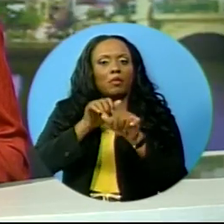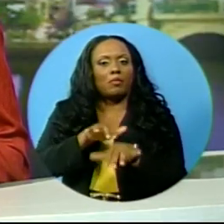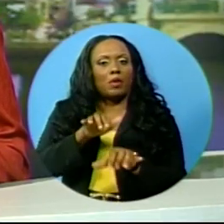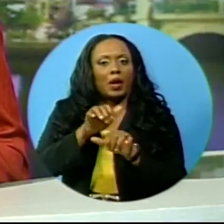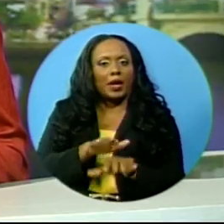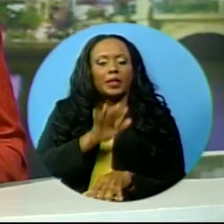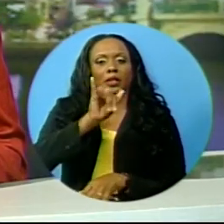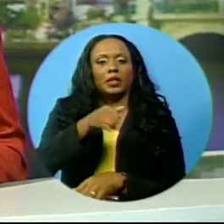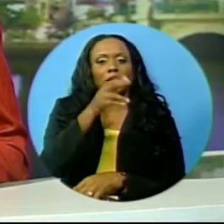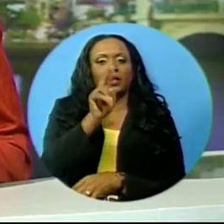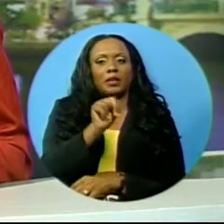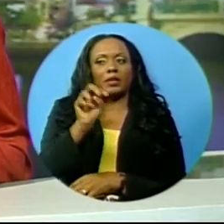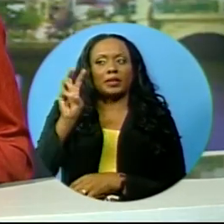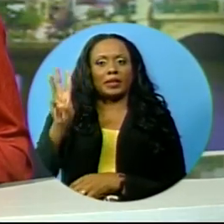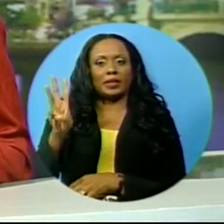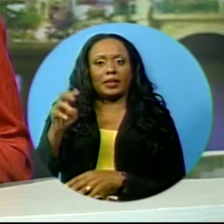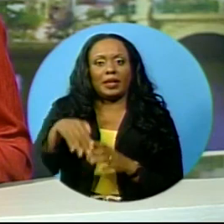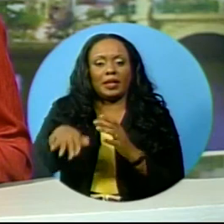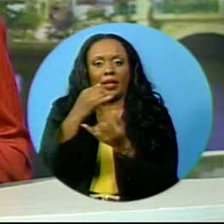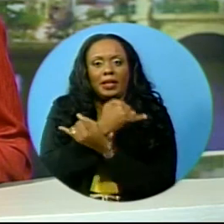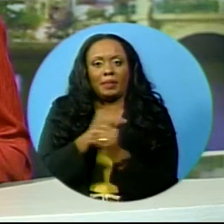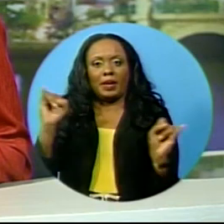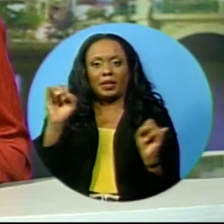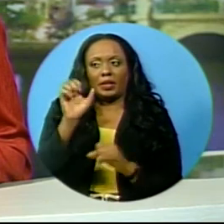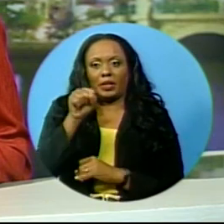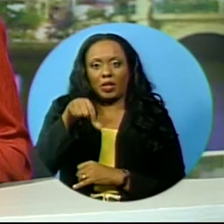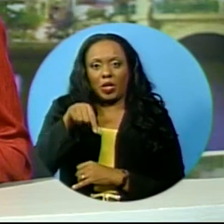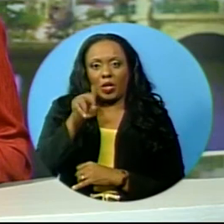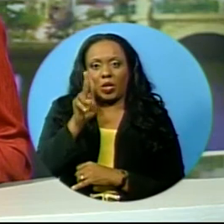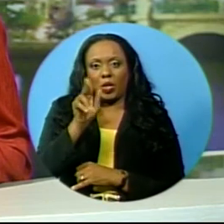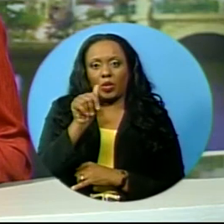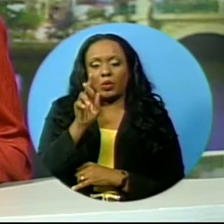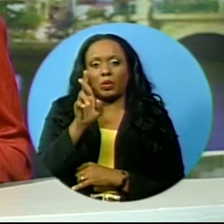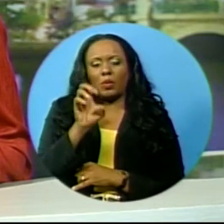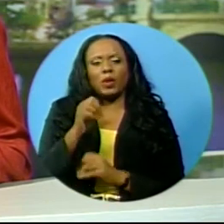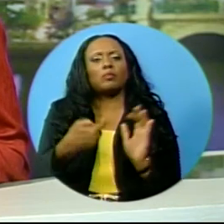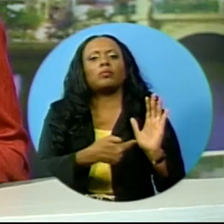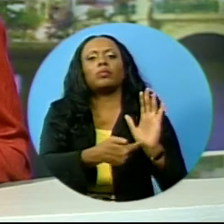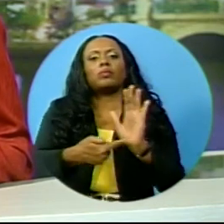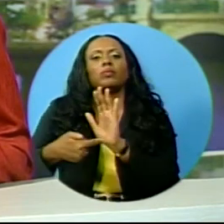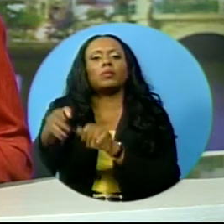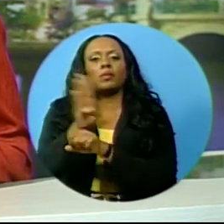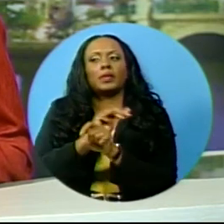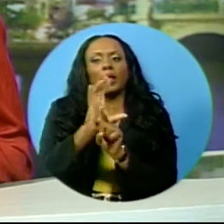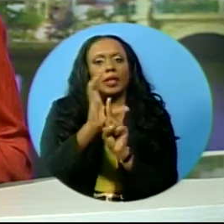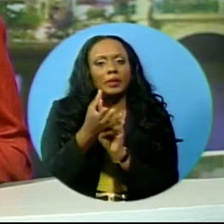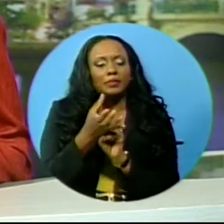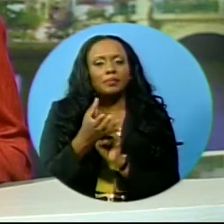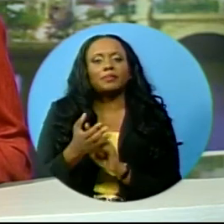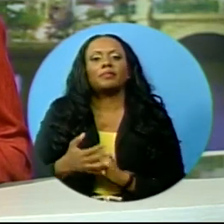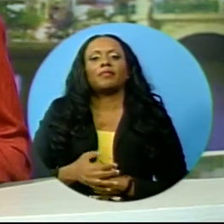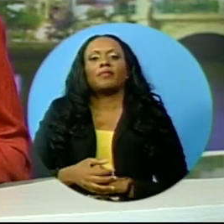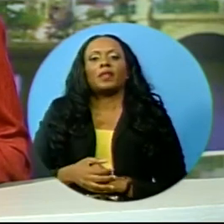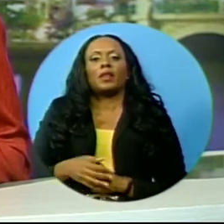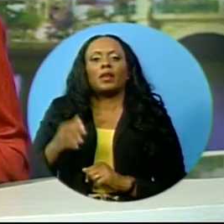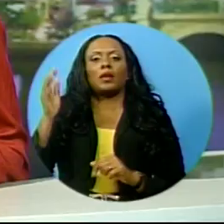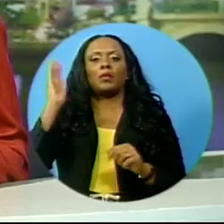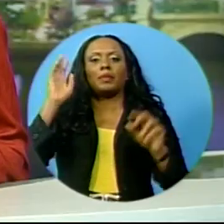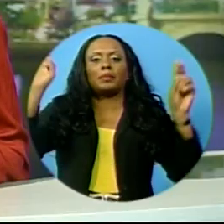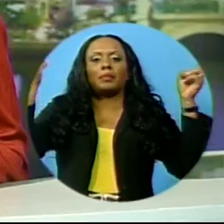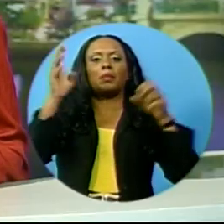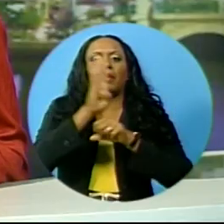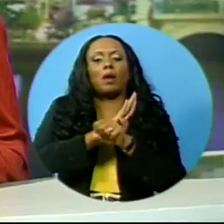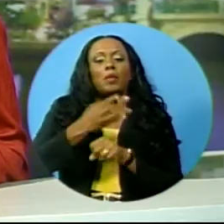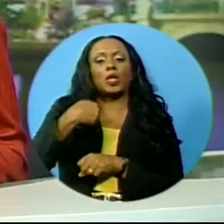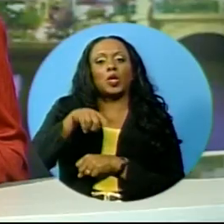at Independence Square to promote the significance of the Barbadian cultural identity. The theme of that event will be Barbados We